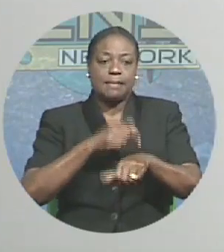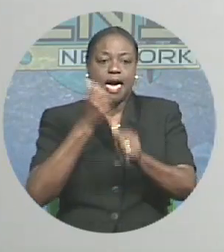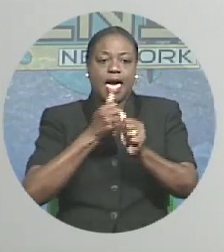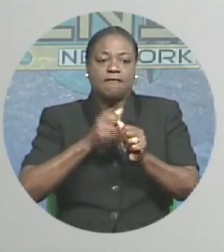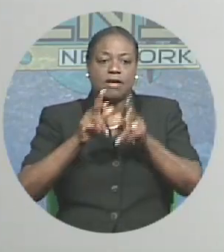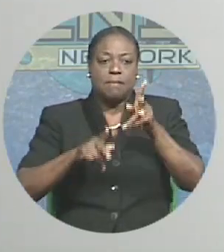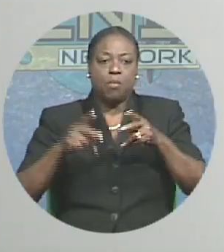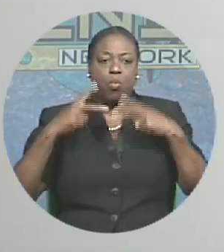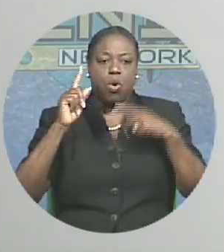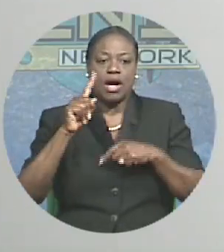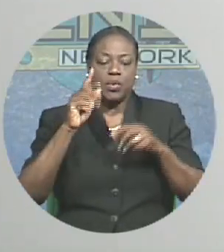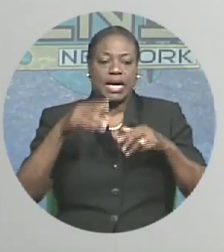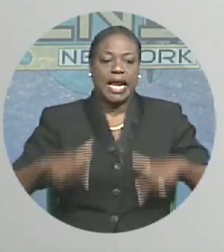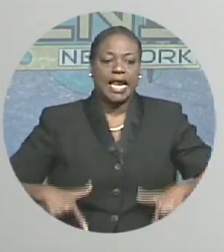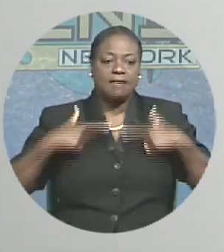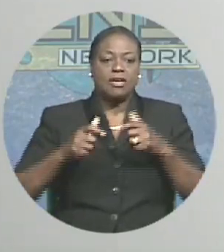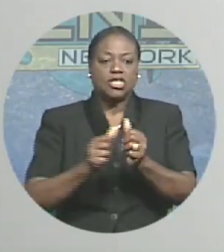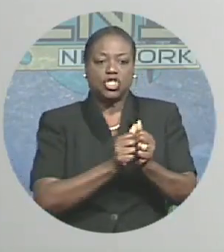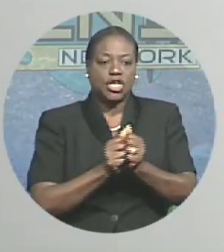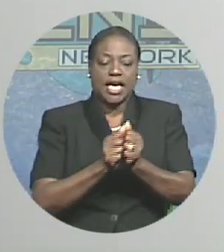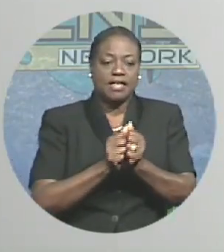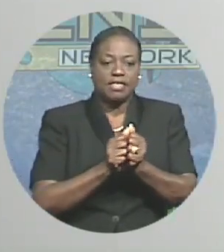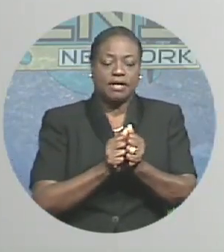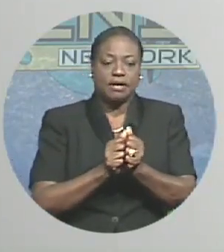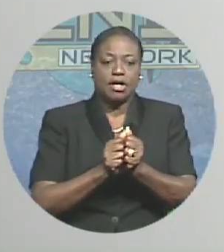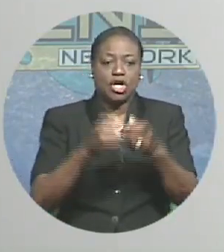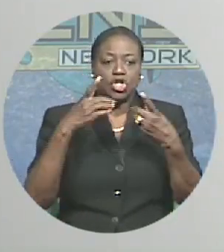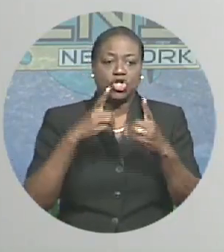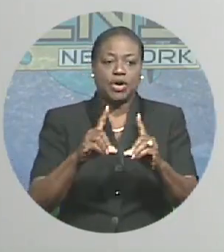the filming. So we, in addition to watching them do their